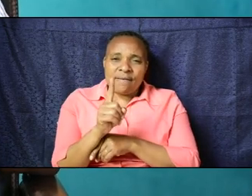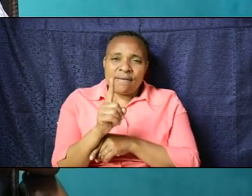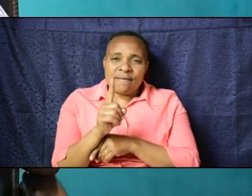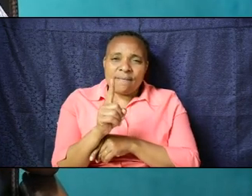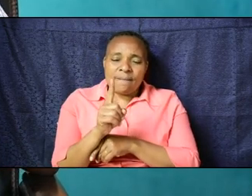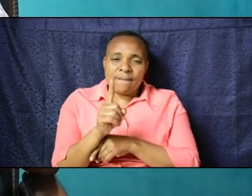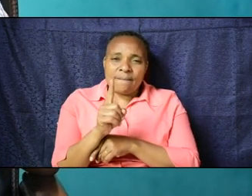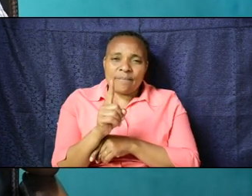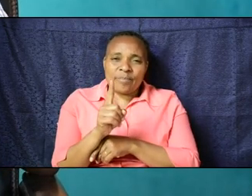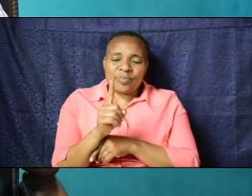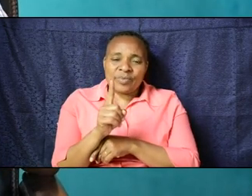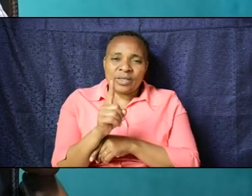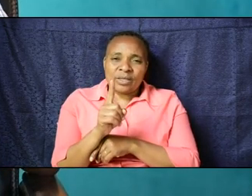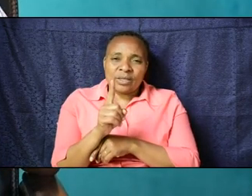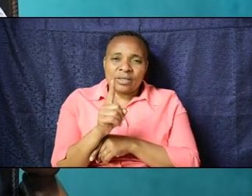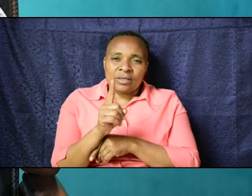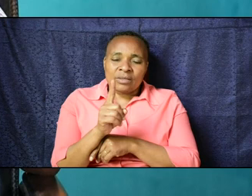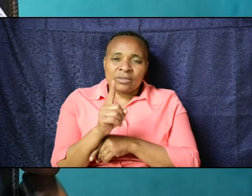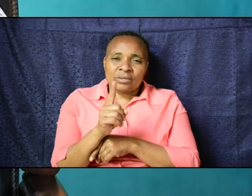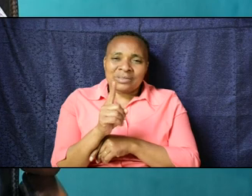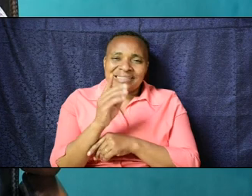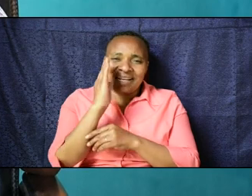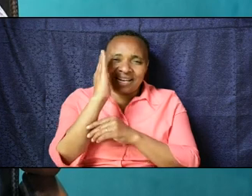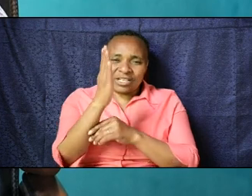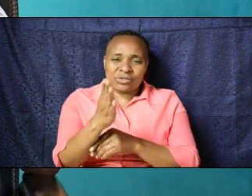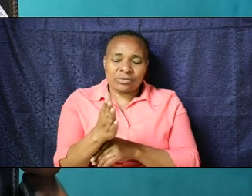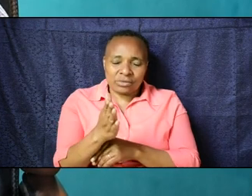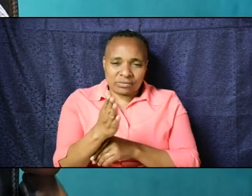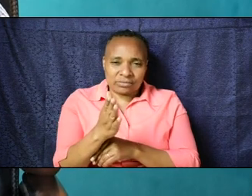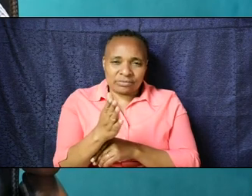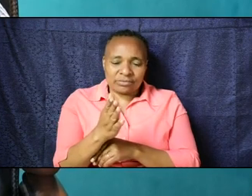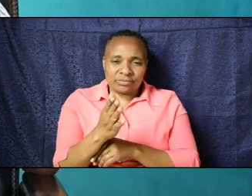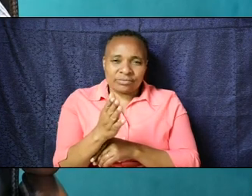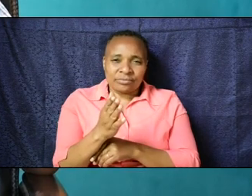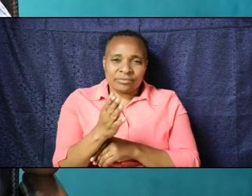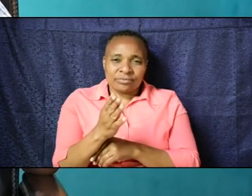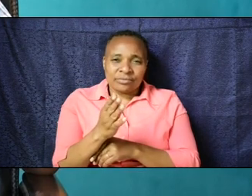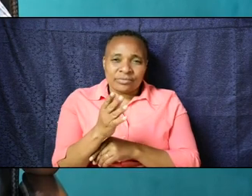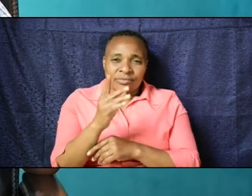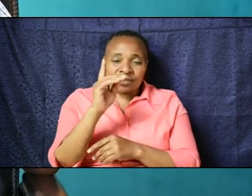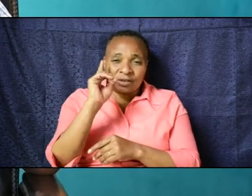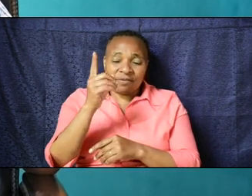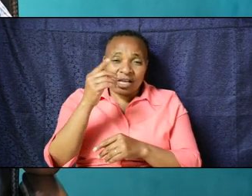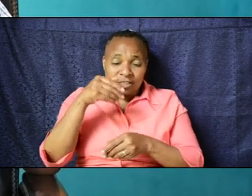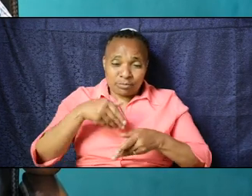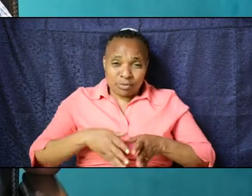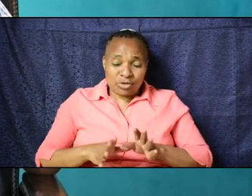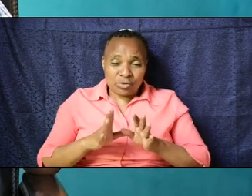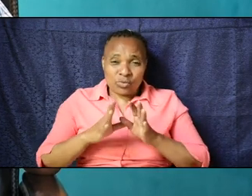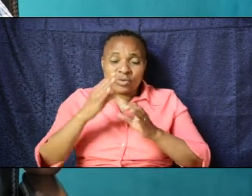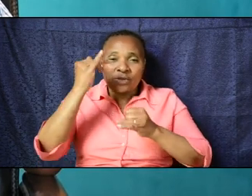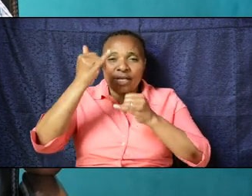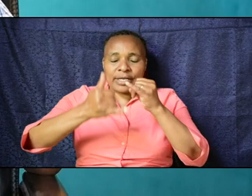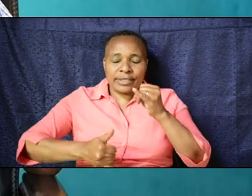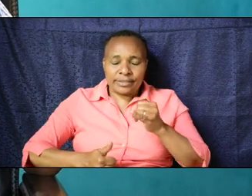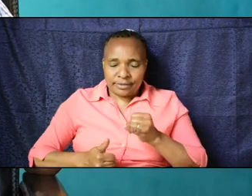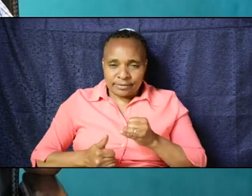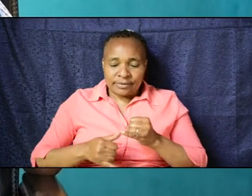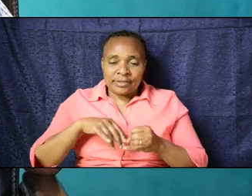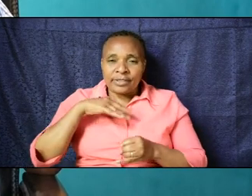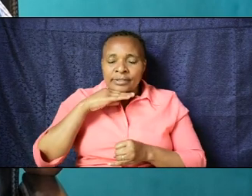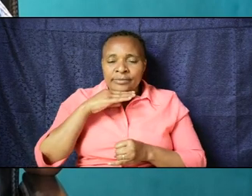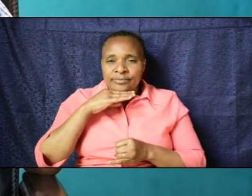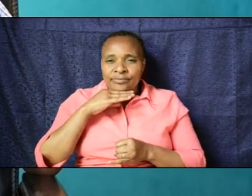one strict direction, the firstborn would have ended up dead. Mm-hmm, mm-hmm.